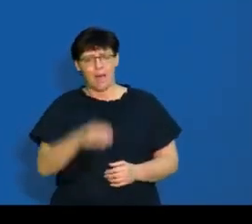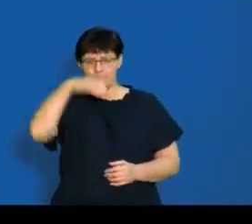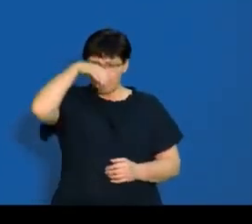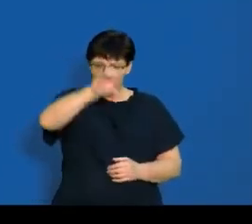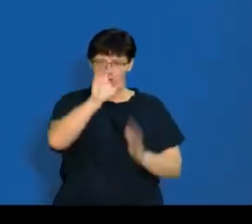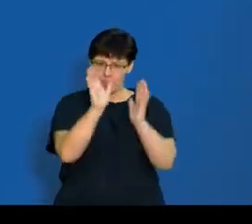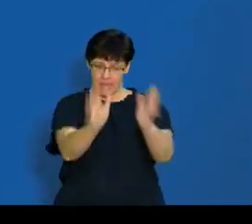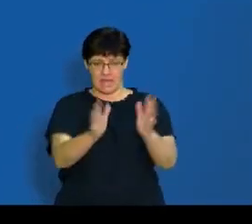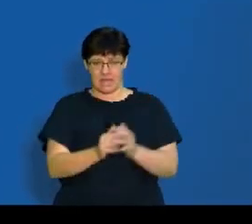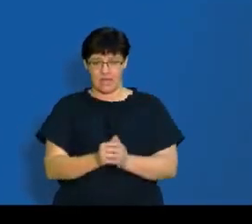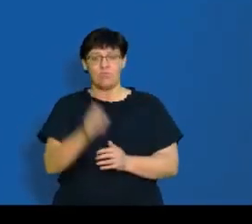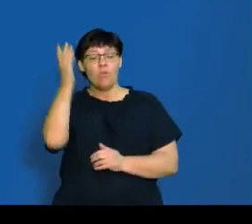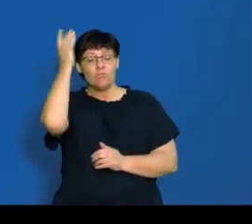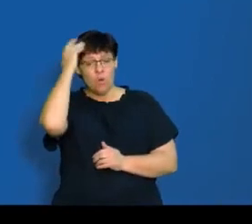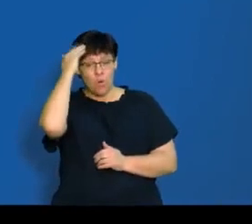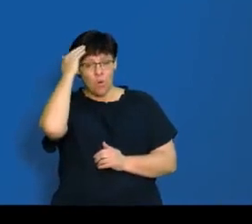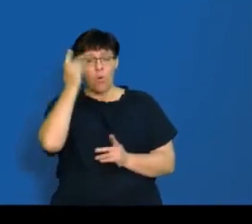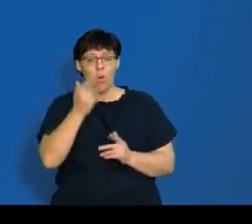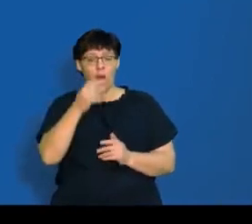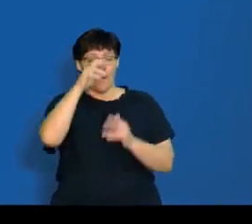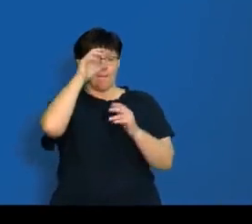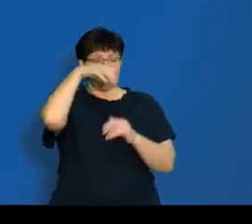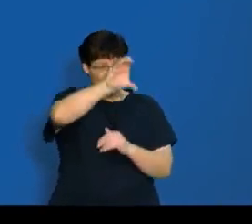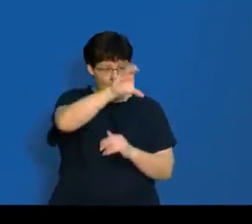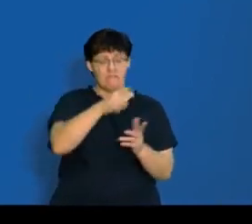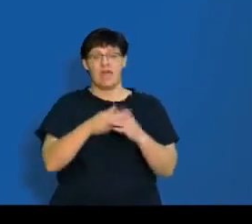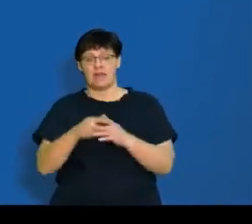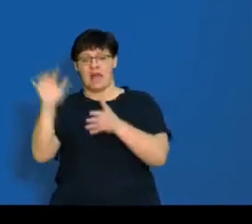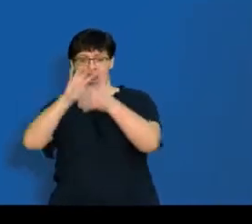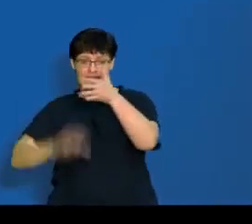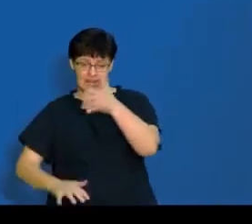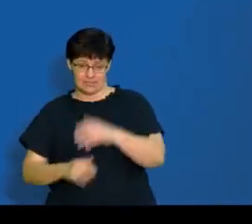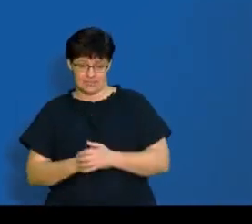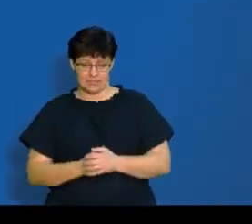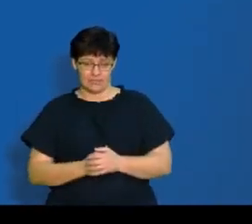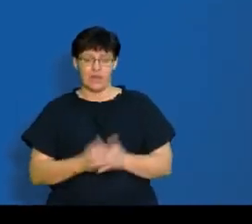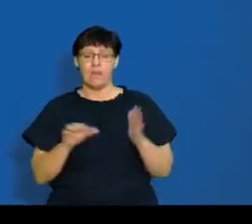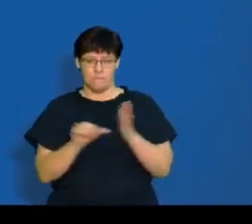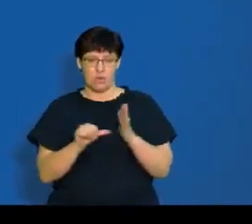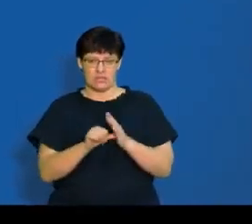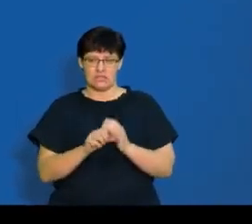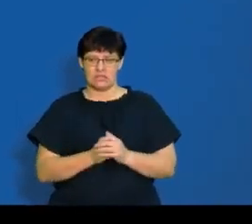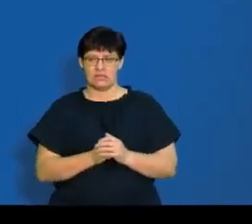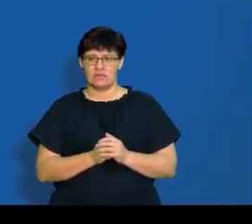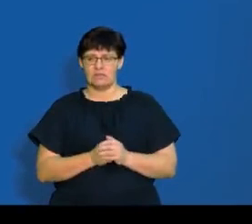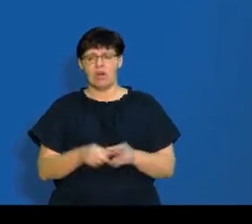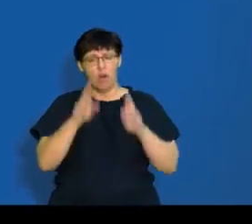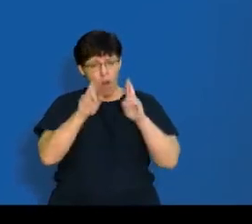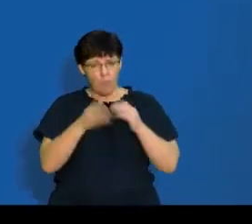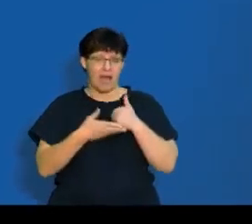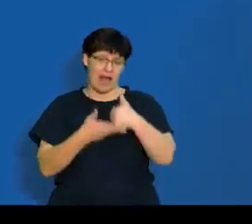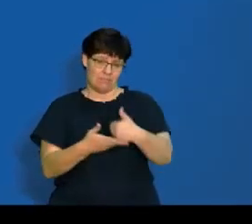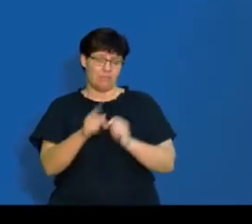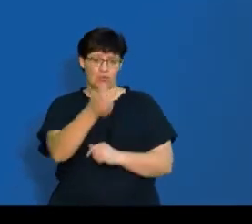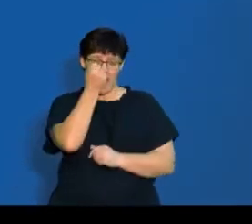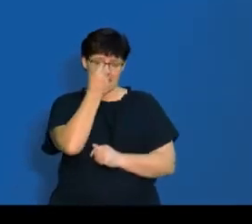paragraph. You should know the difference between a paragraph and an essay. That is very important, guys. I hope that helps you understand